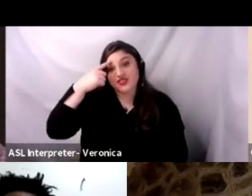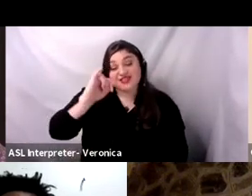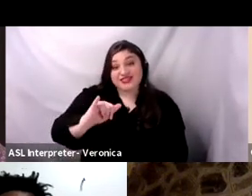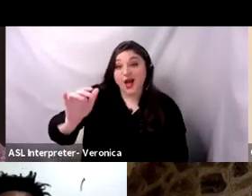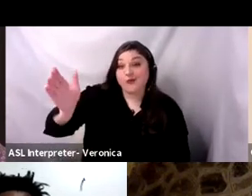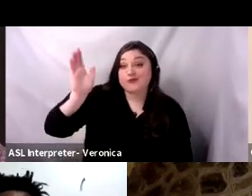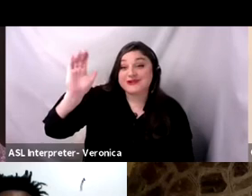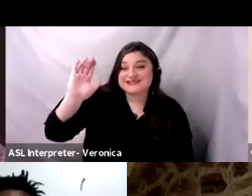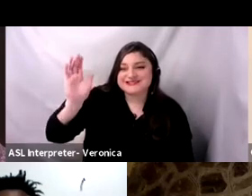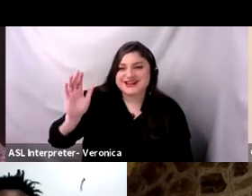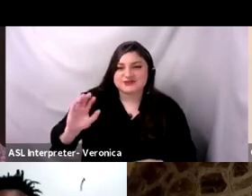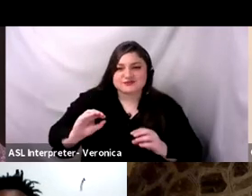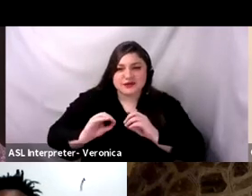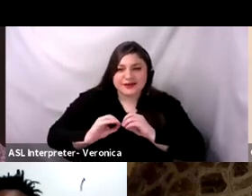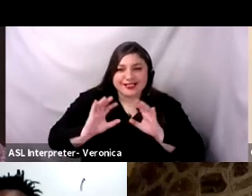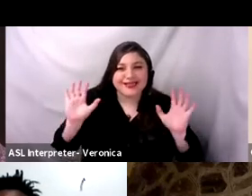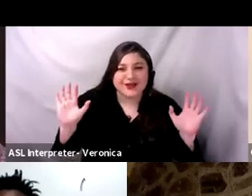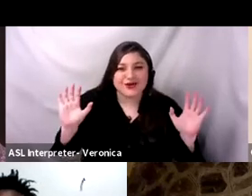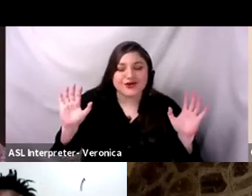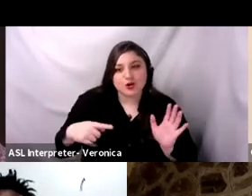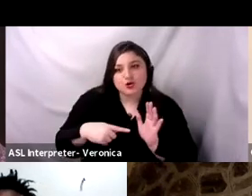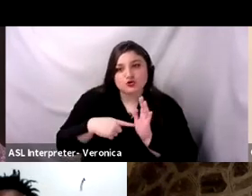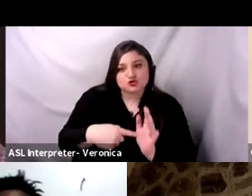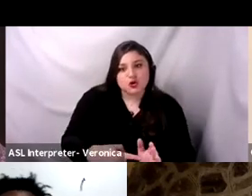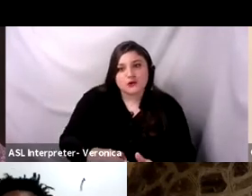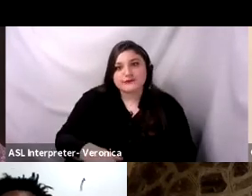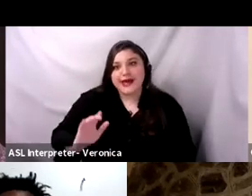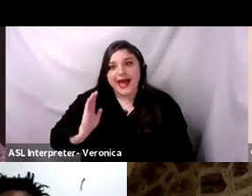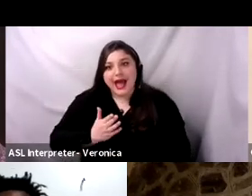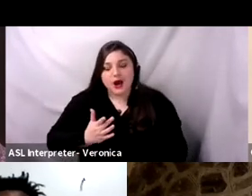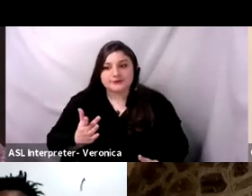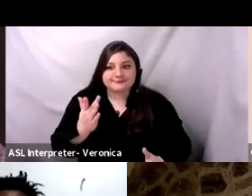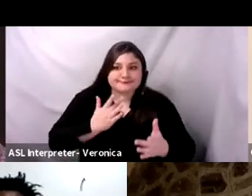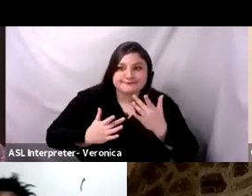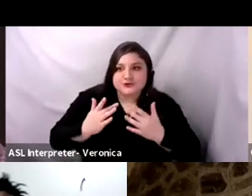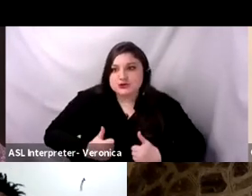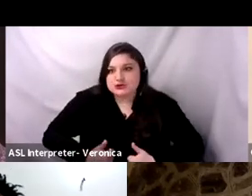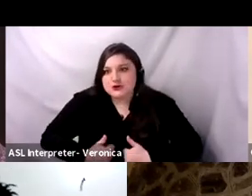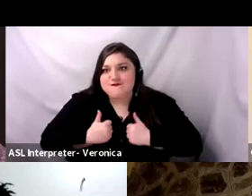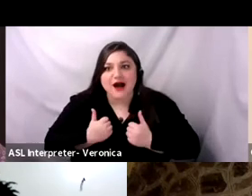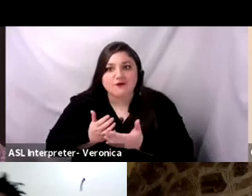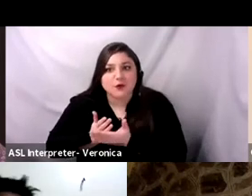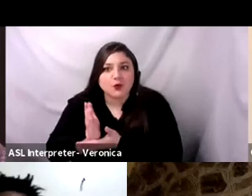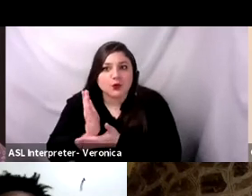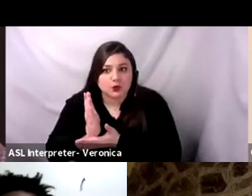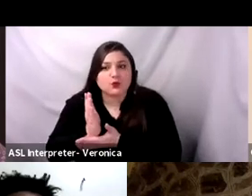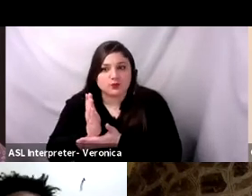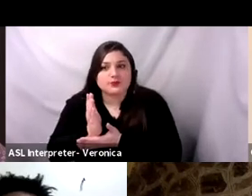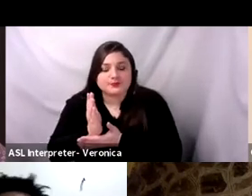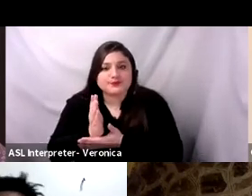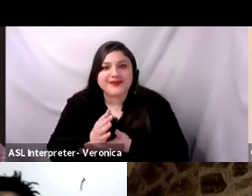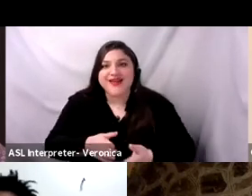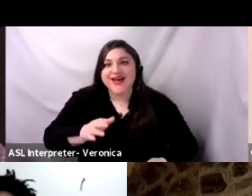surviving, and so whatever that survival is able to depict and show the rest of the